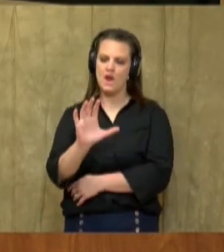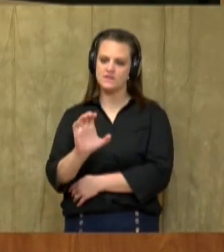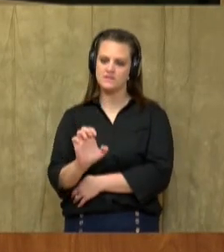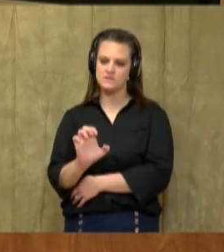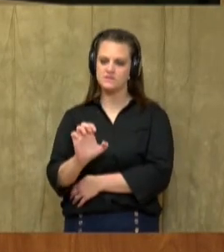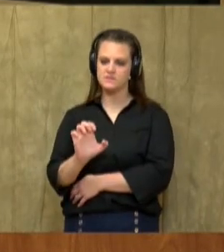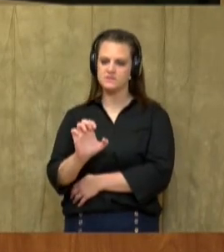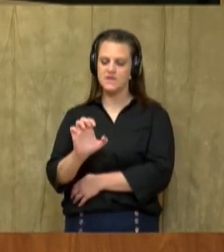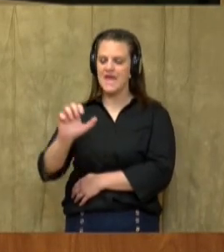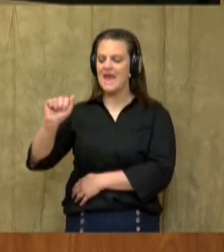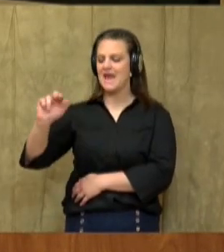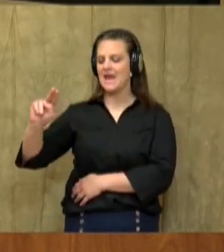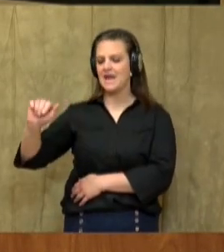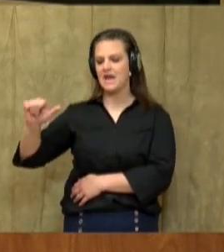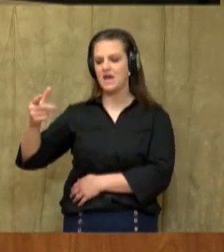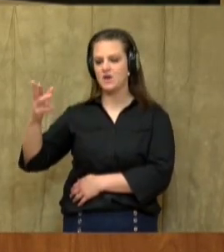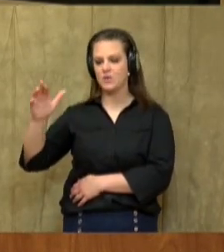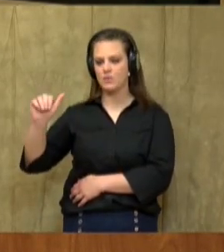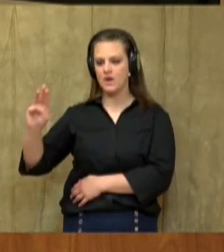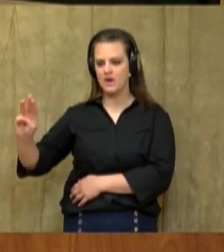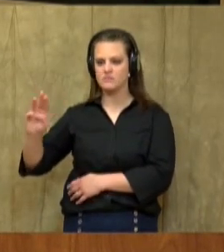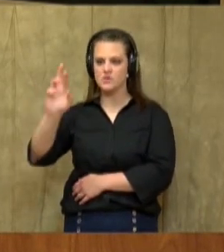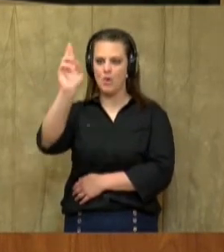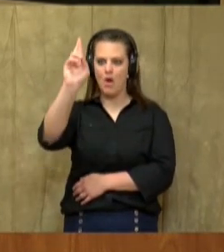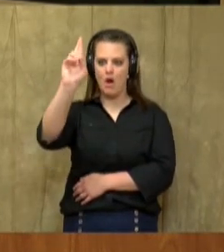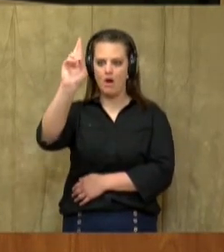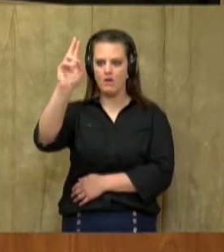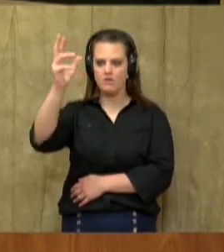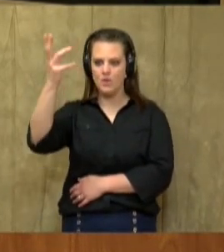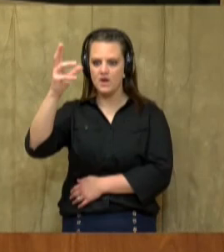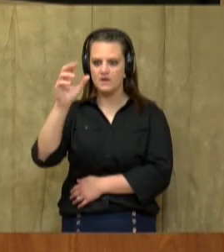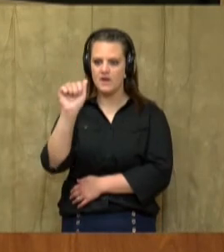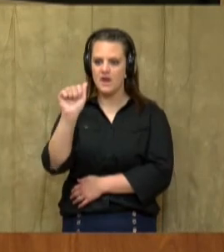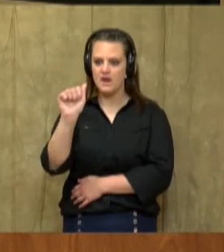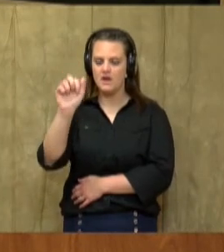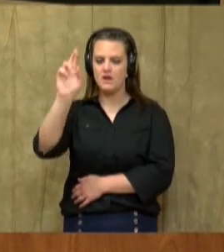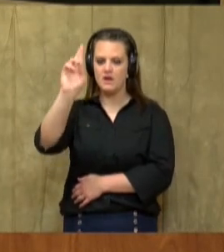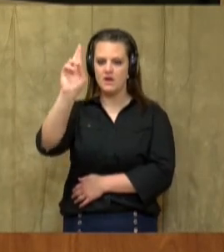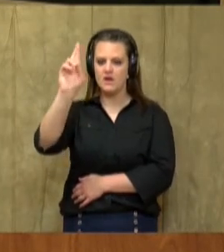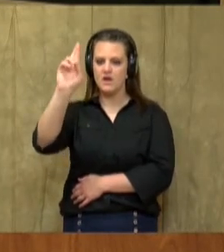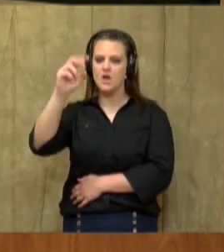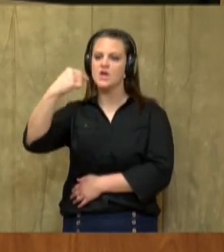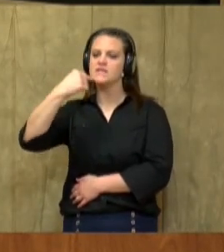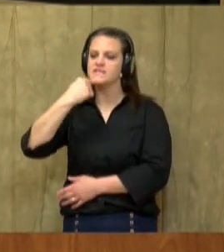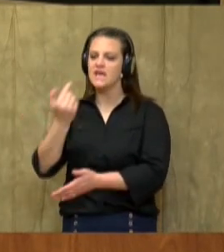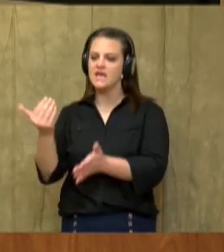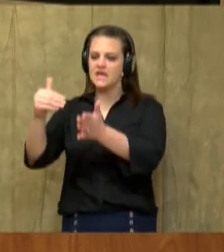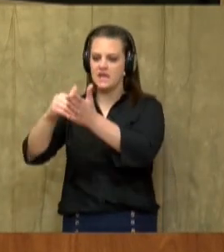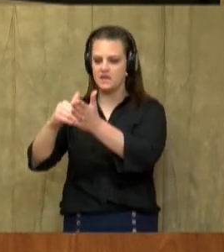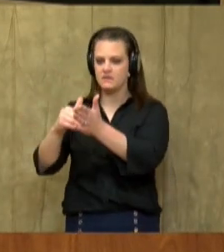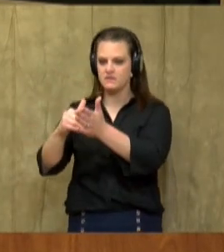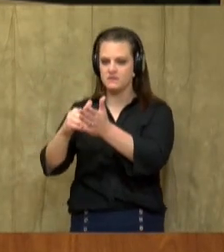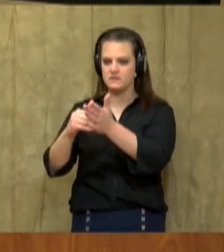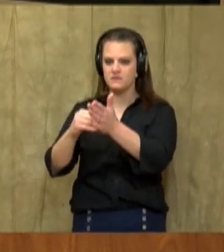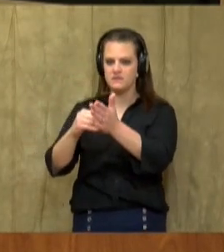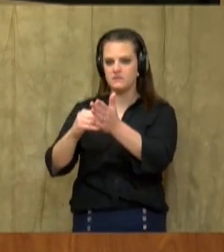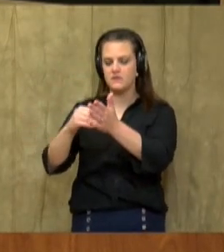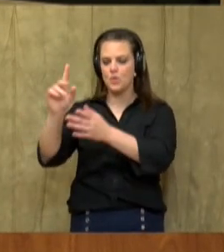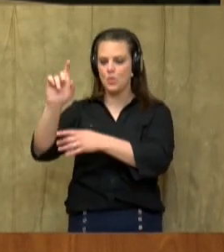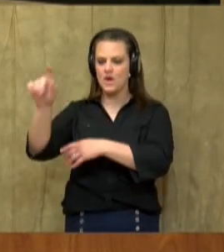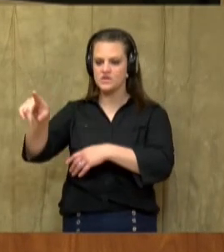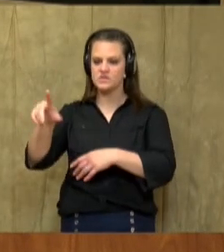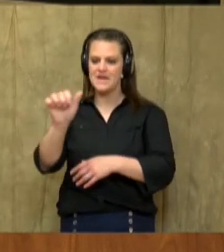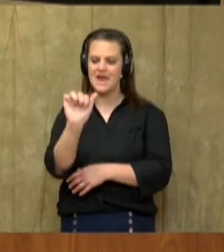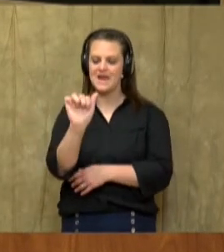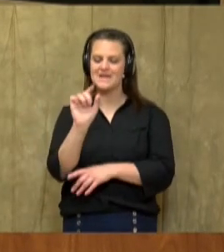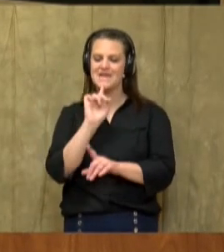an anagram. That race stood for something. R was for restate the question. A was for